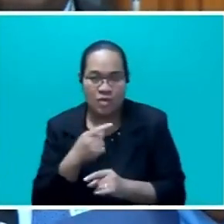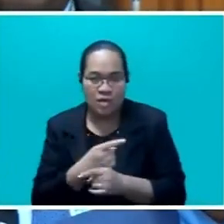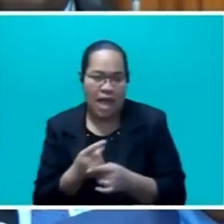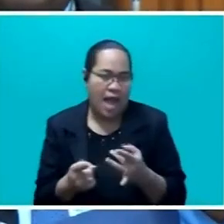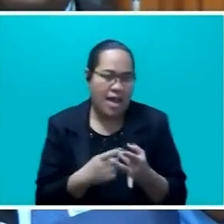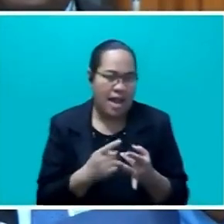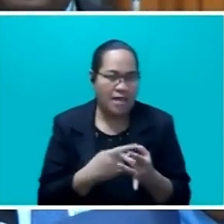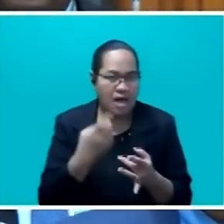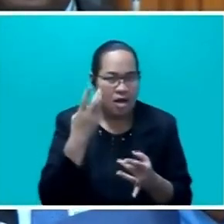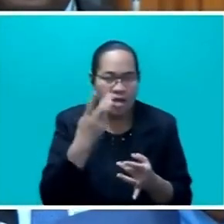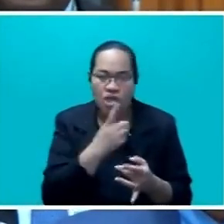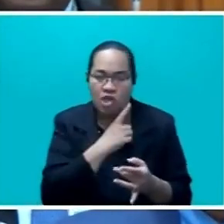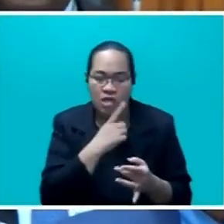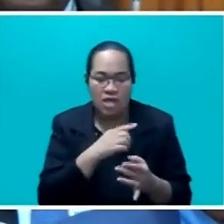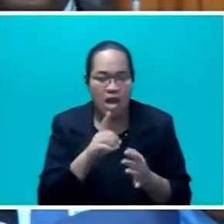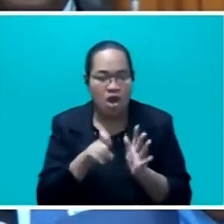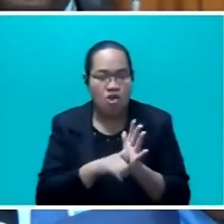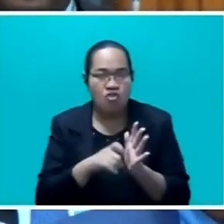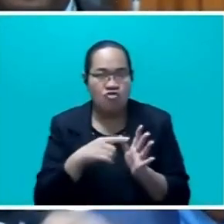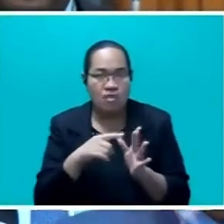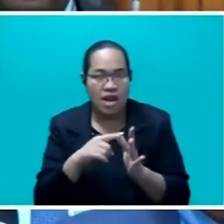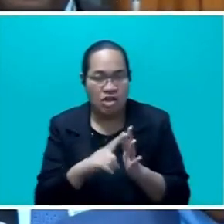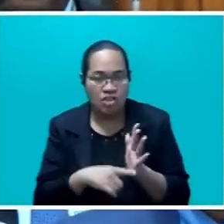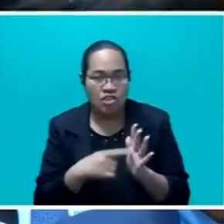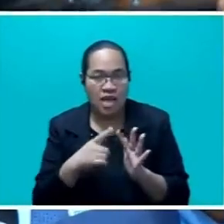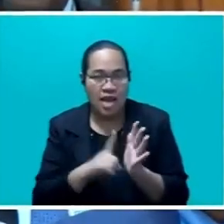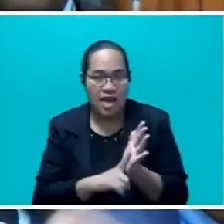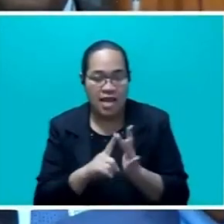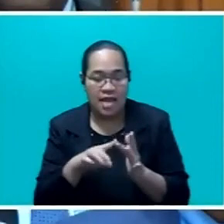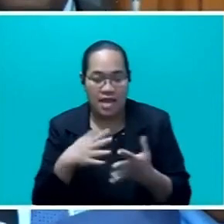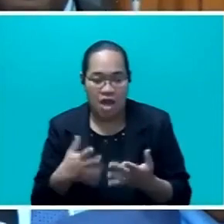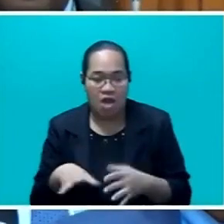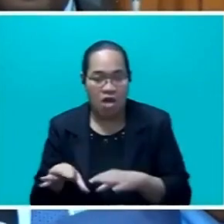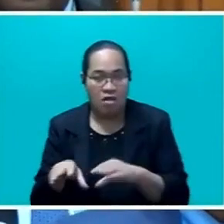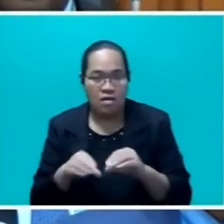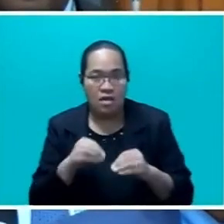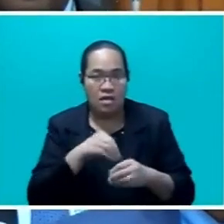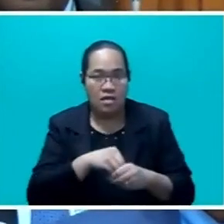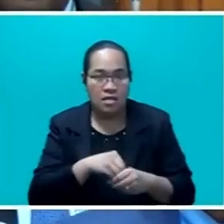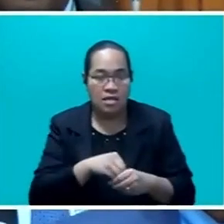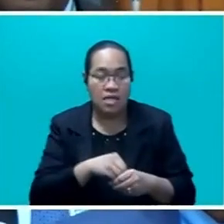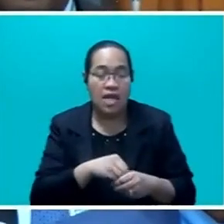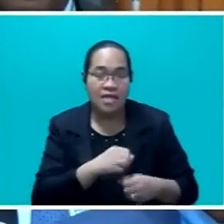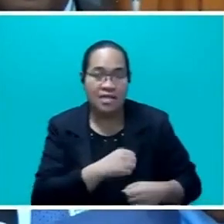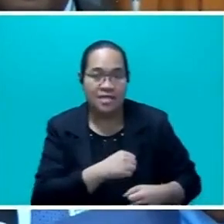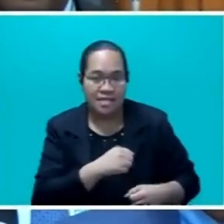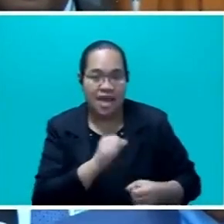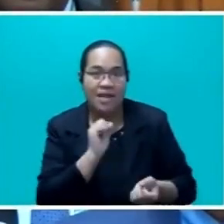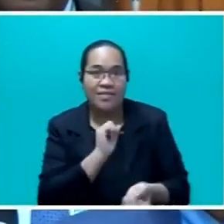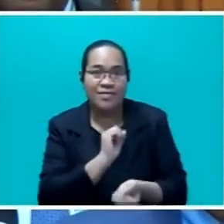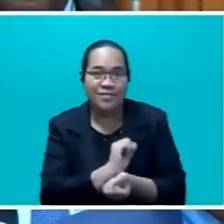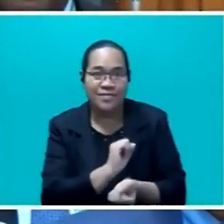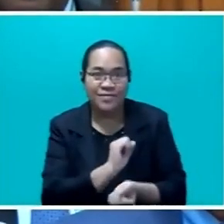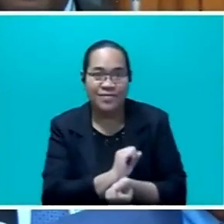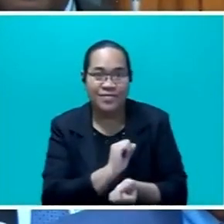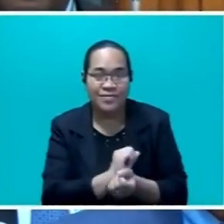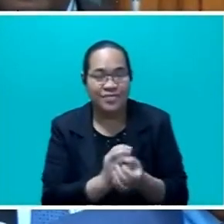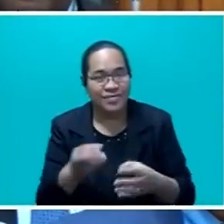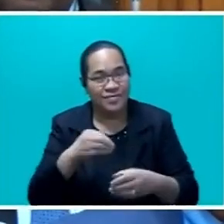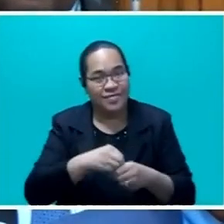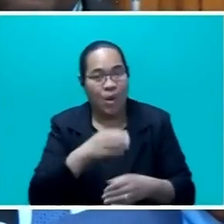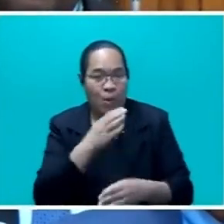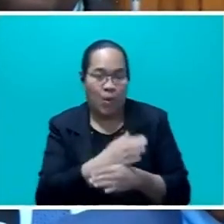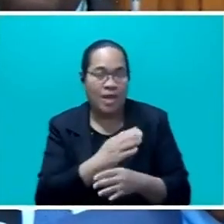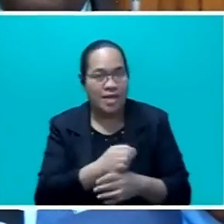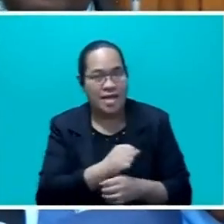Rachel Tabuya, a Fijiana member too, they've recruited to with the Fiji Correction Services too. These are achievements how, based